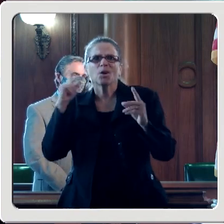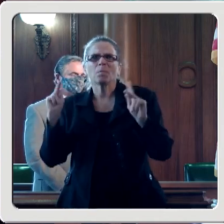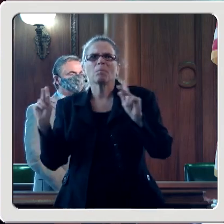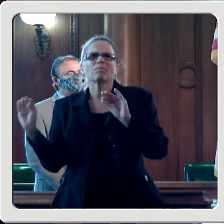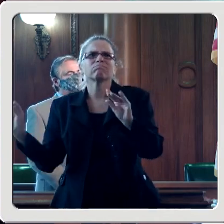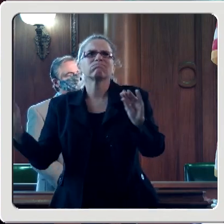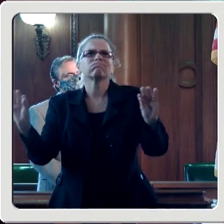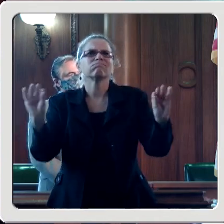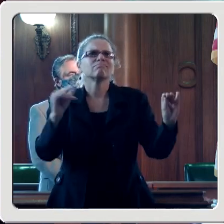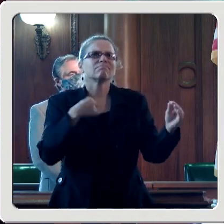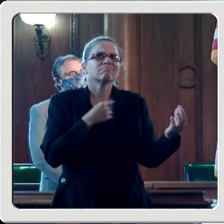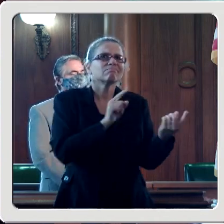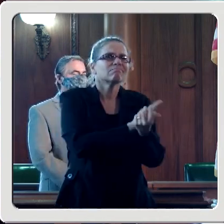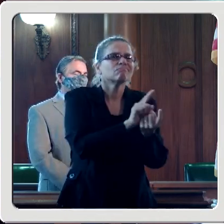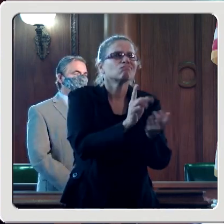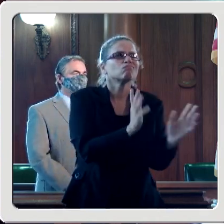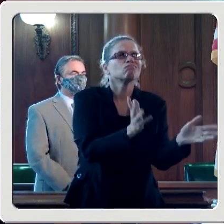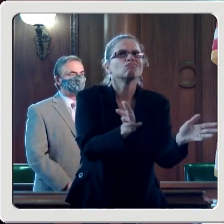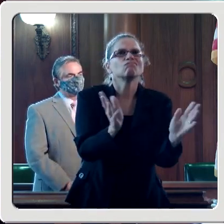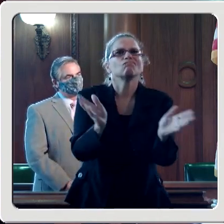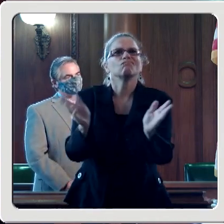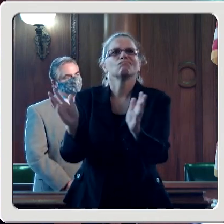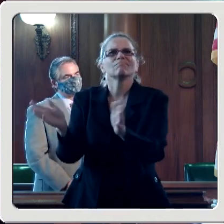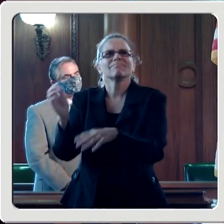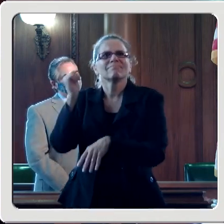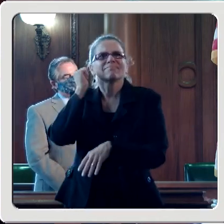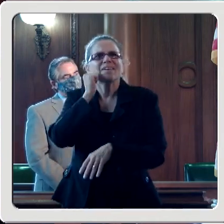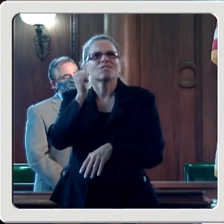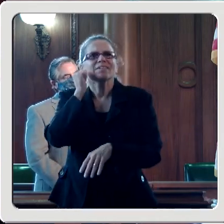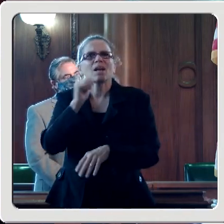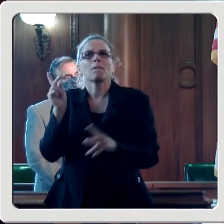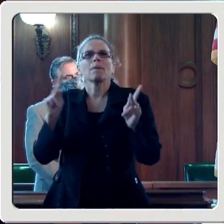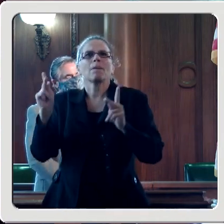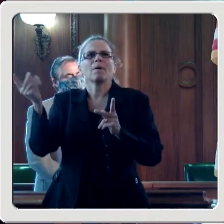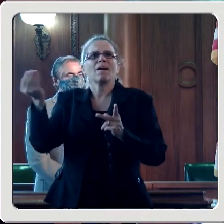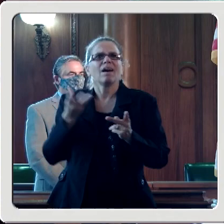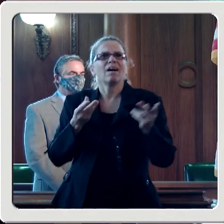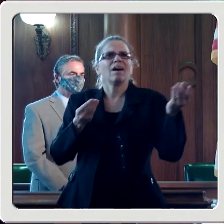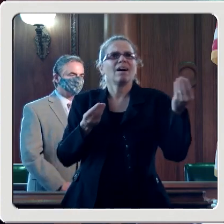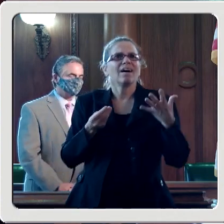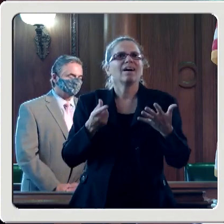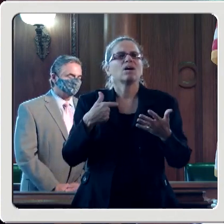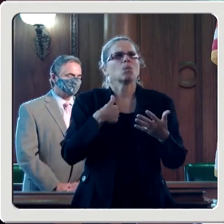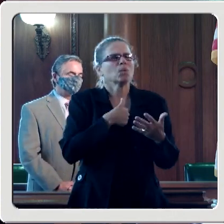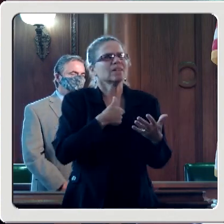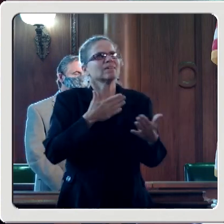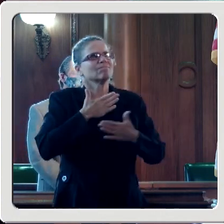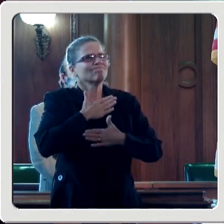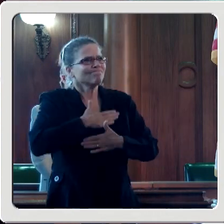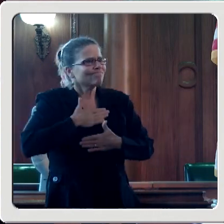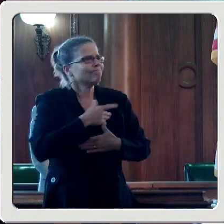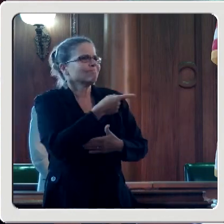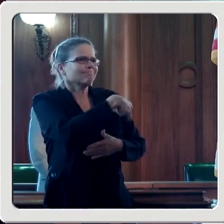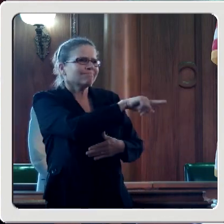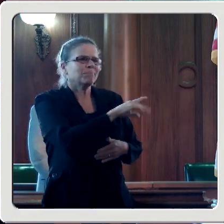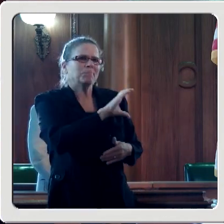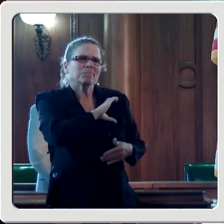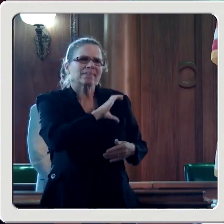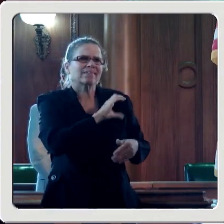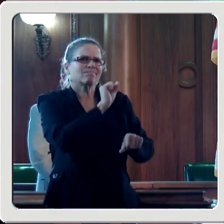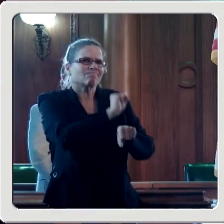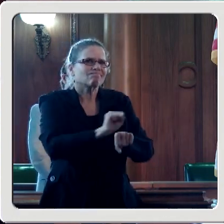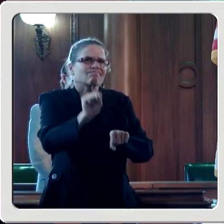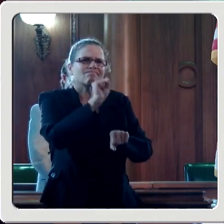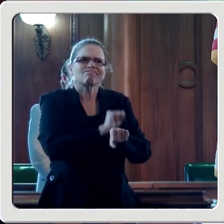into out there day in and day out, they appreciate what the women and men of the police department do for them. They understand we